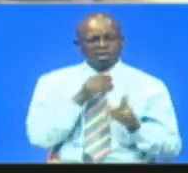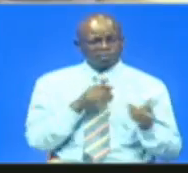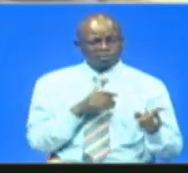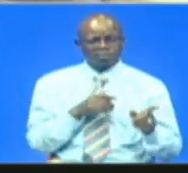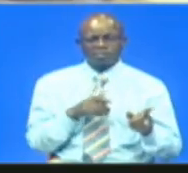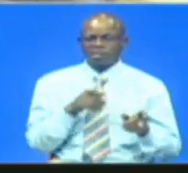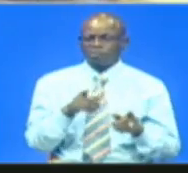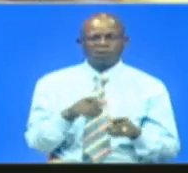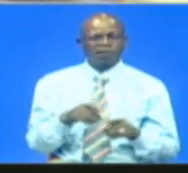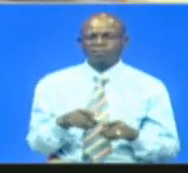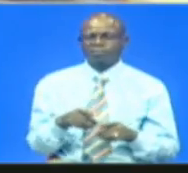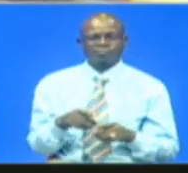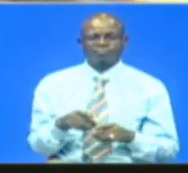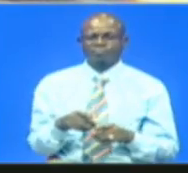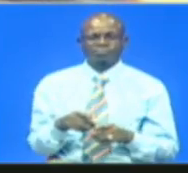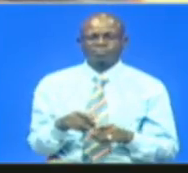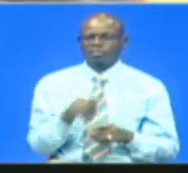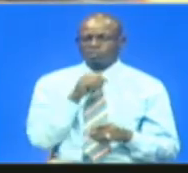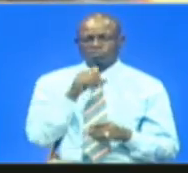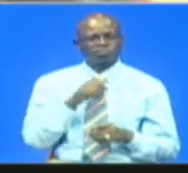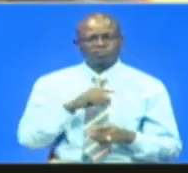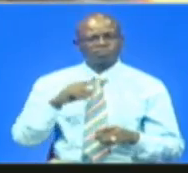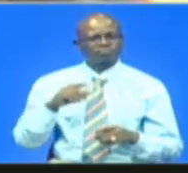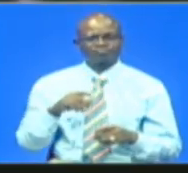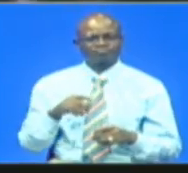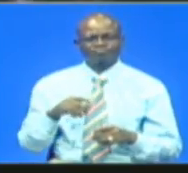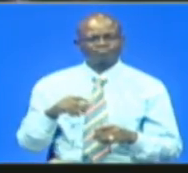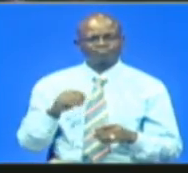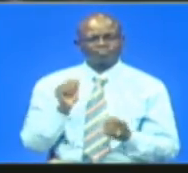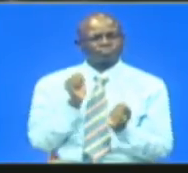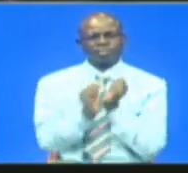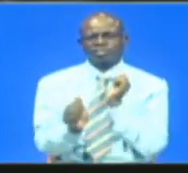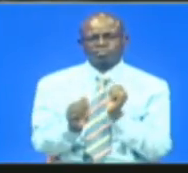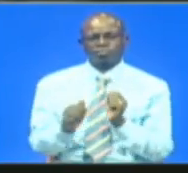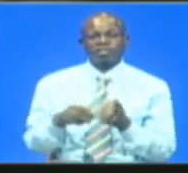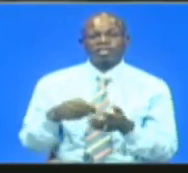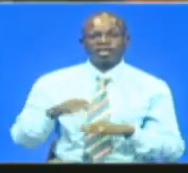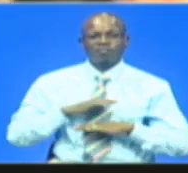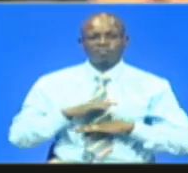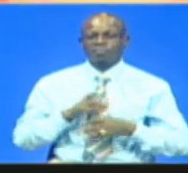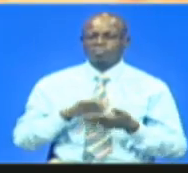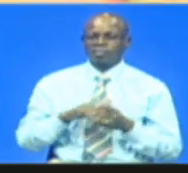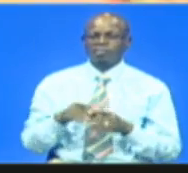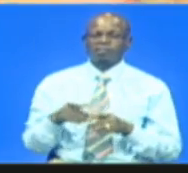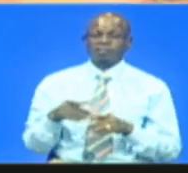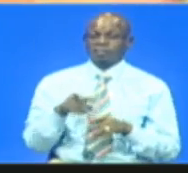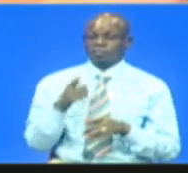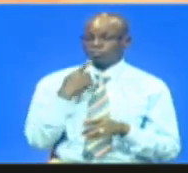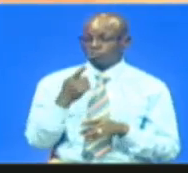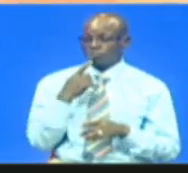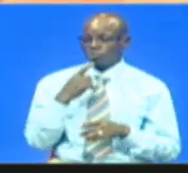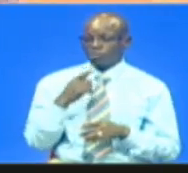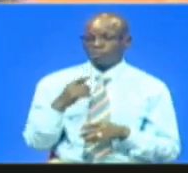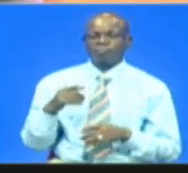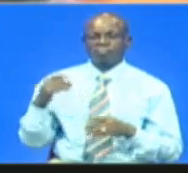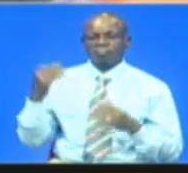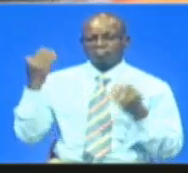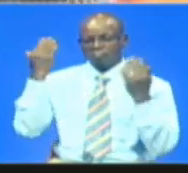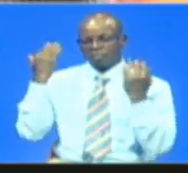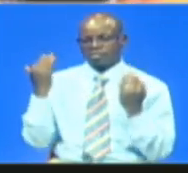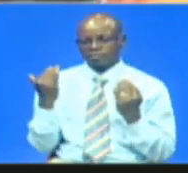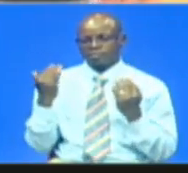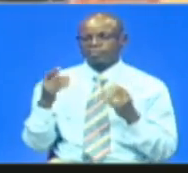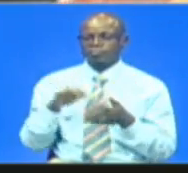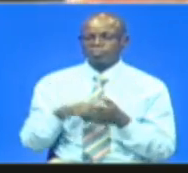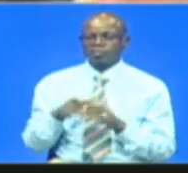facing. Prosecutor Oyagi today told Kiambu Senior Principal Magistrate Teresia Nyogena that the prosecution team